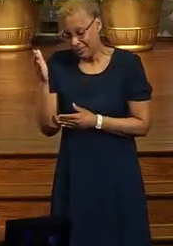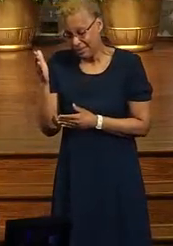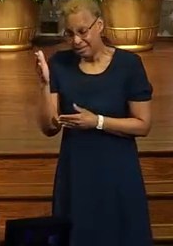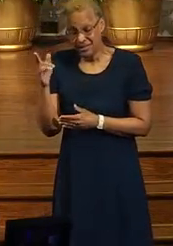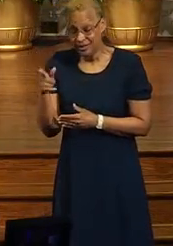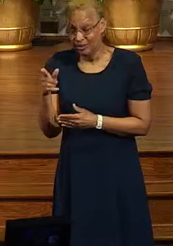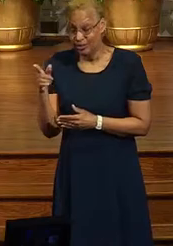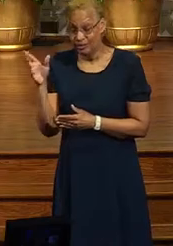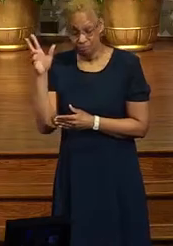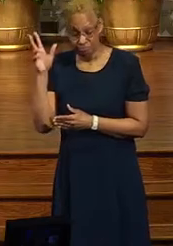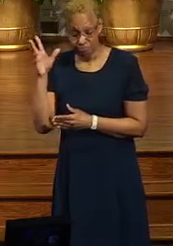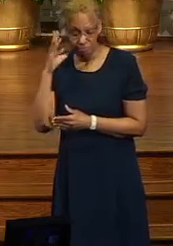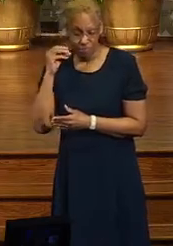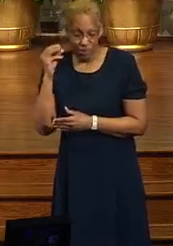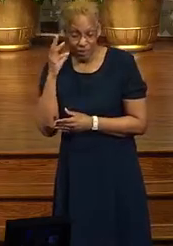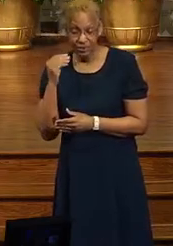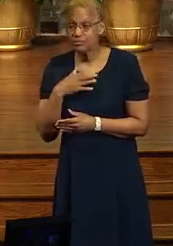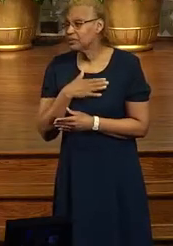Please.